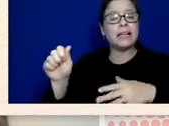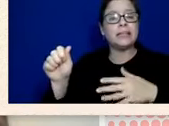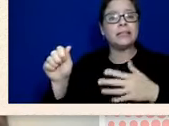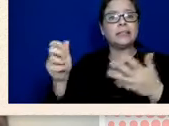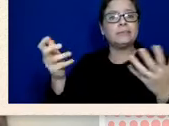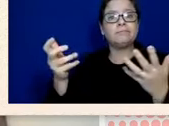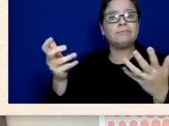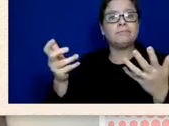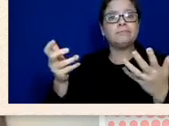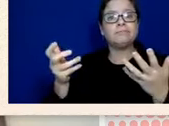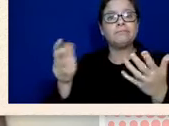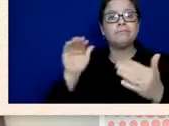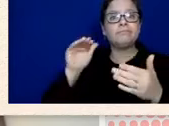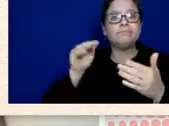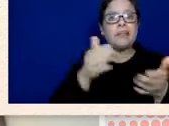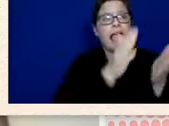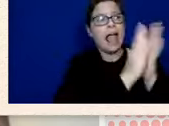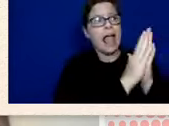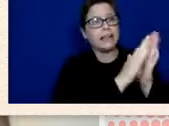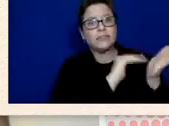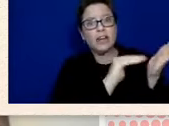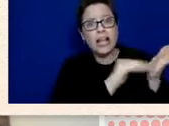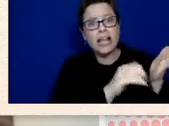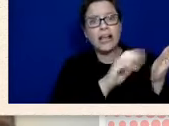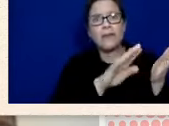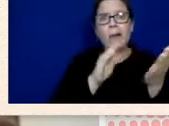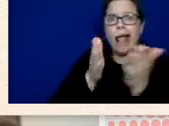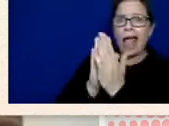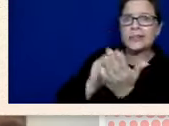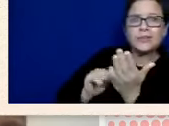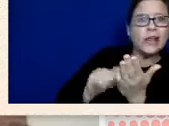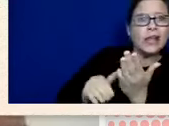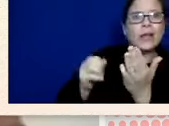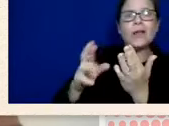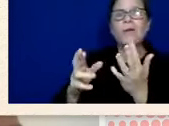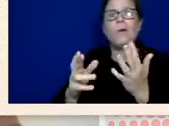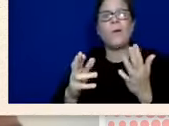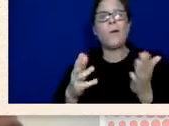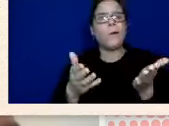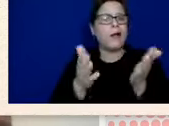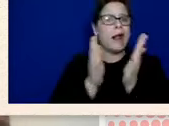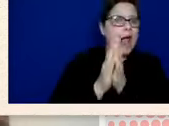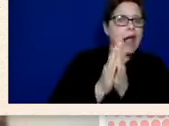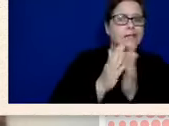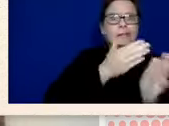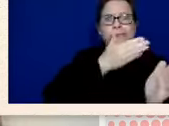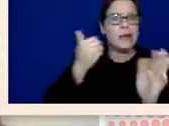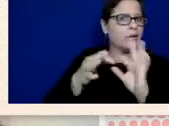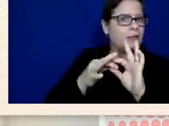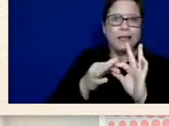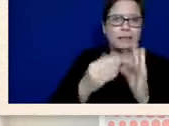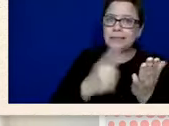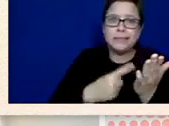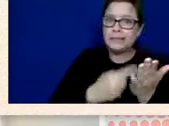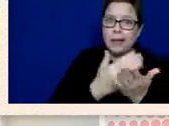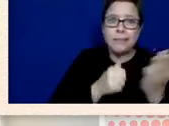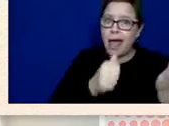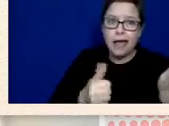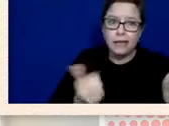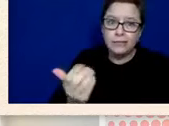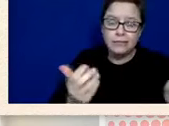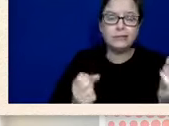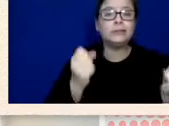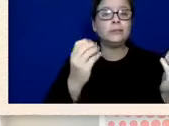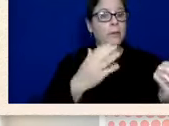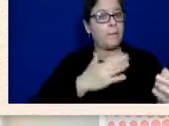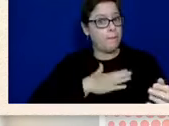ask for forgiveness or make amends amongst each other. So my other question that I wanted to bring out, and this